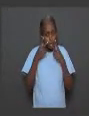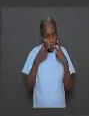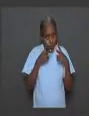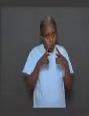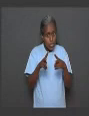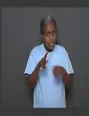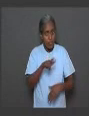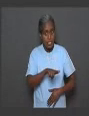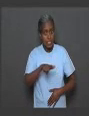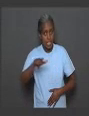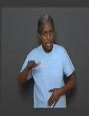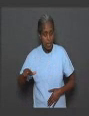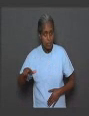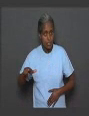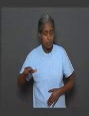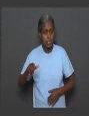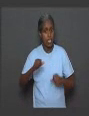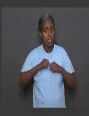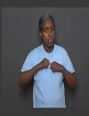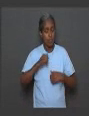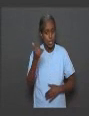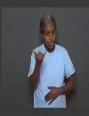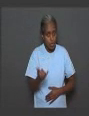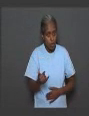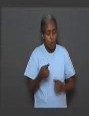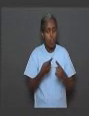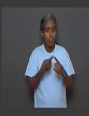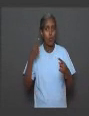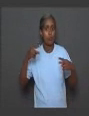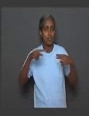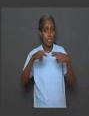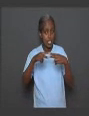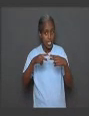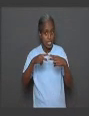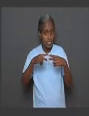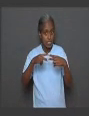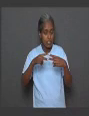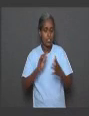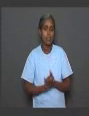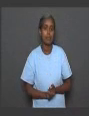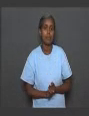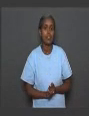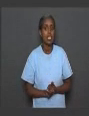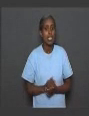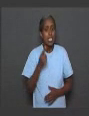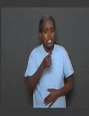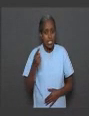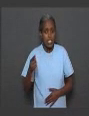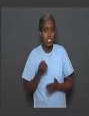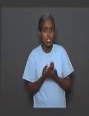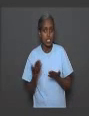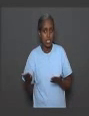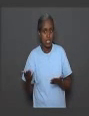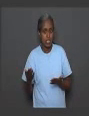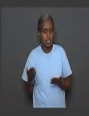line segment that has been drawn from the vertex? In each case, it